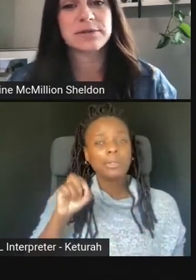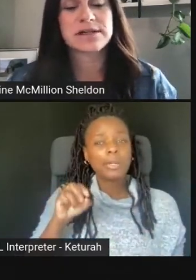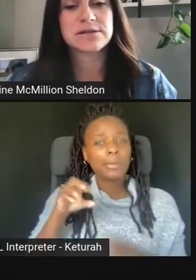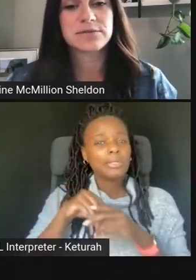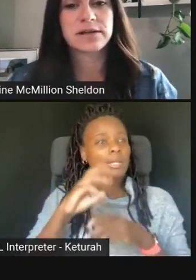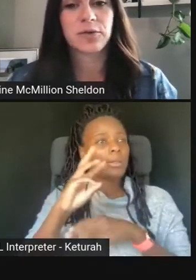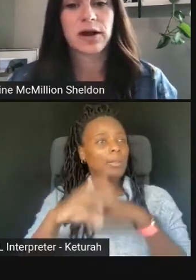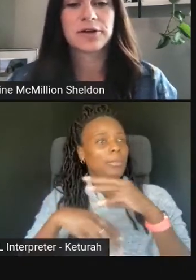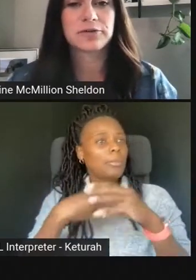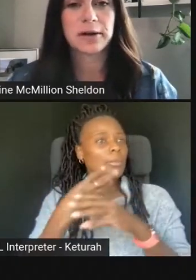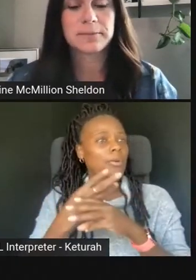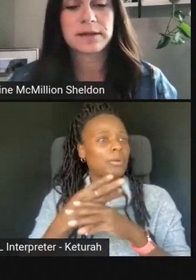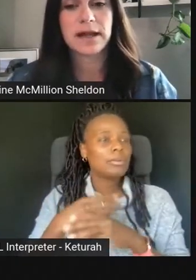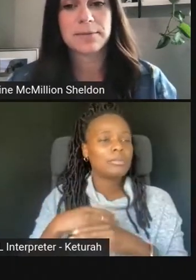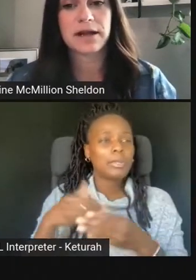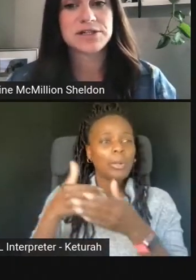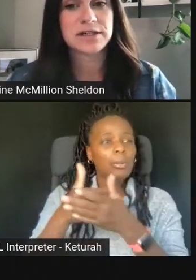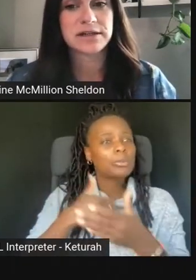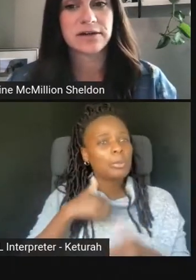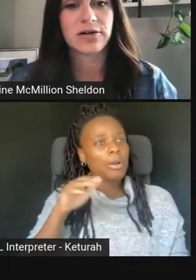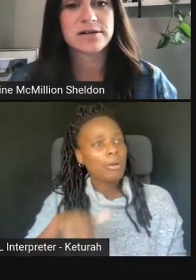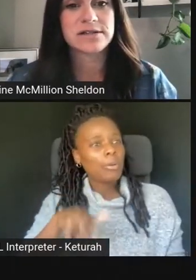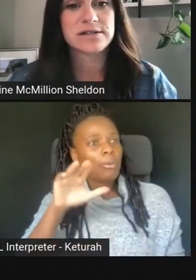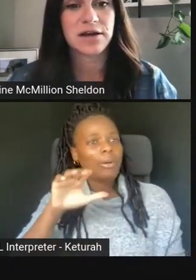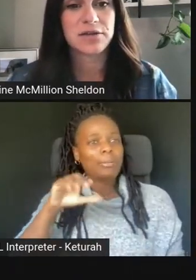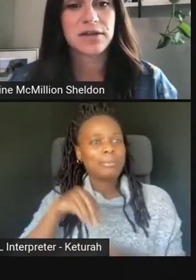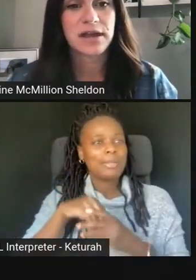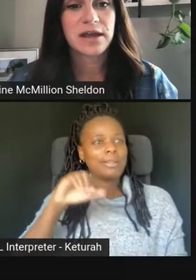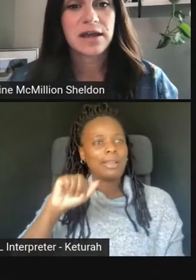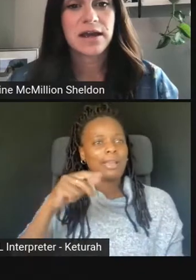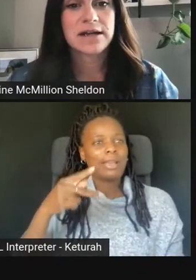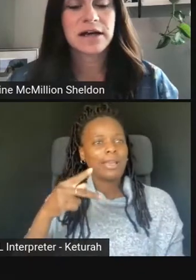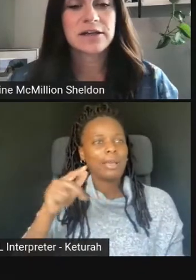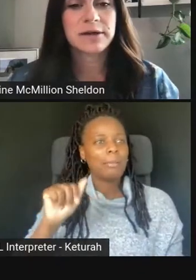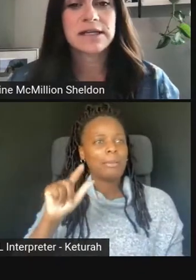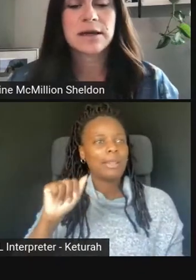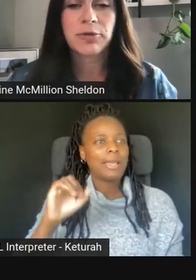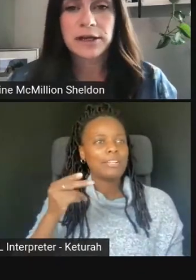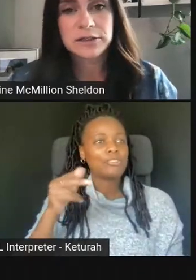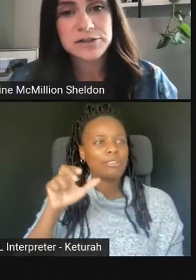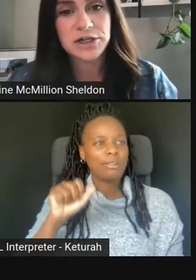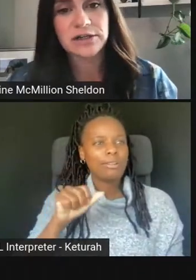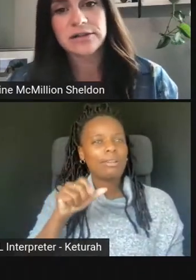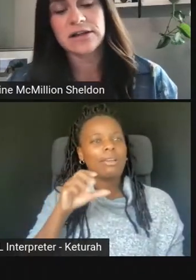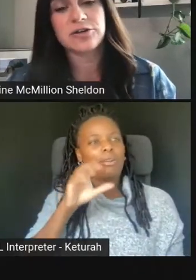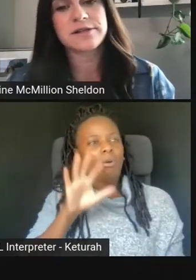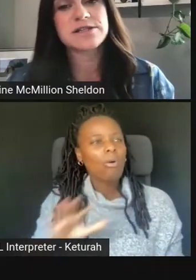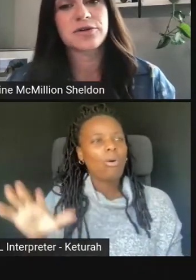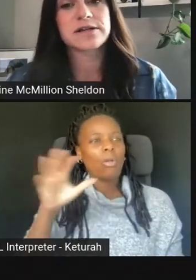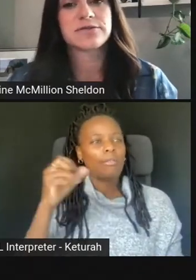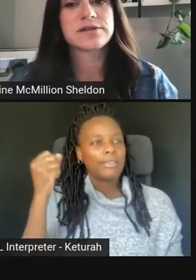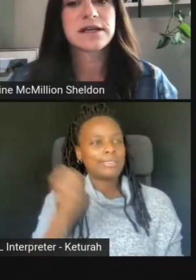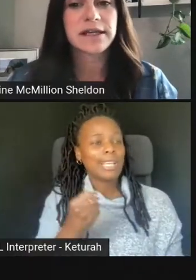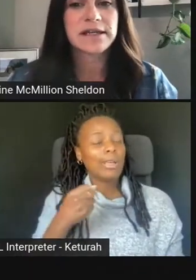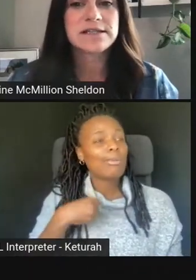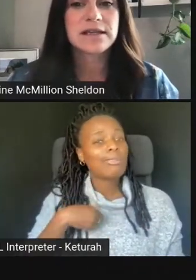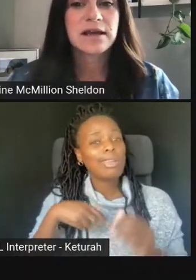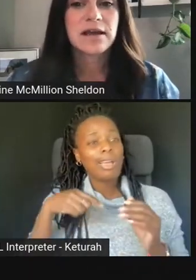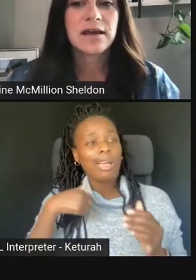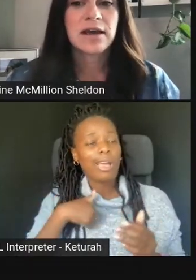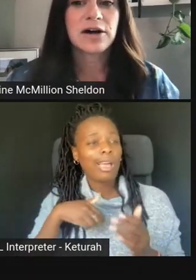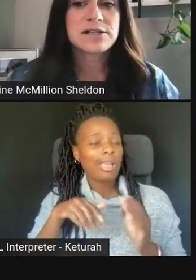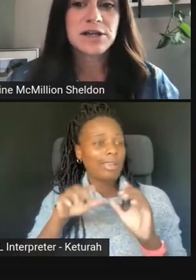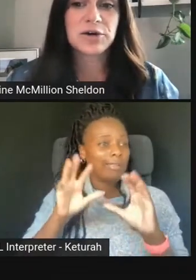takes place near where I grew up in Appalachia and across the South. I document contemporary culture and human stories of